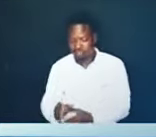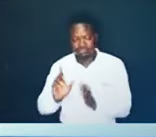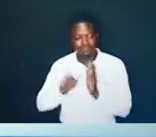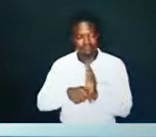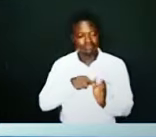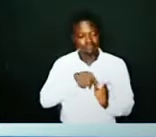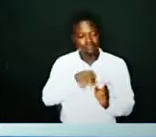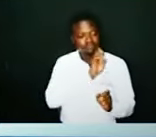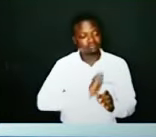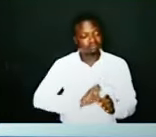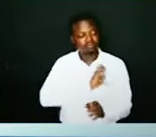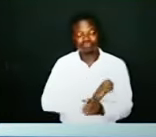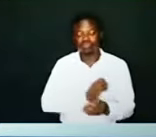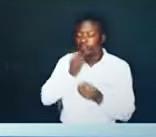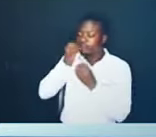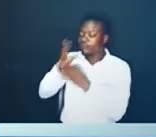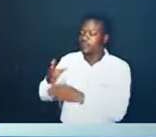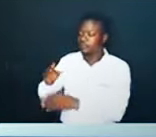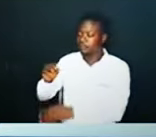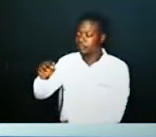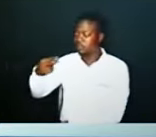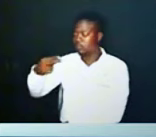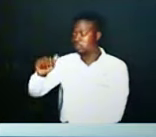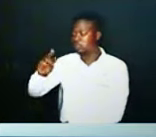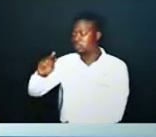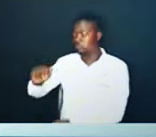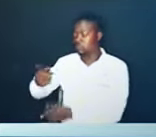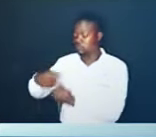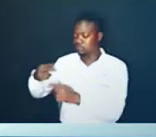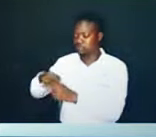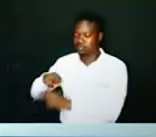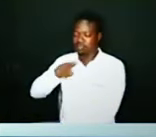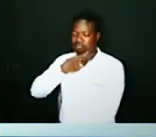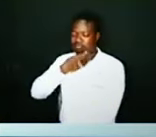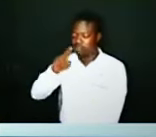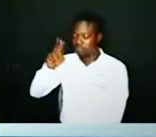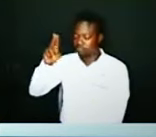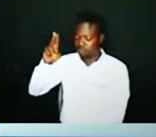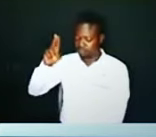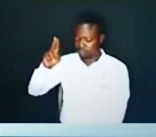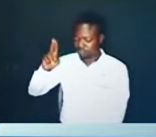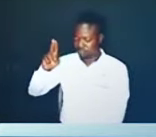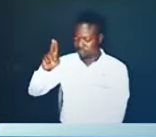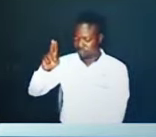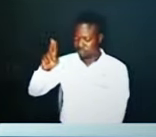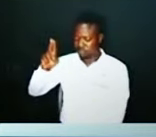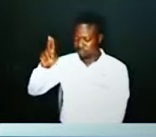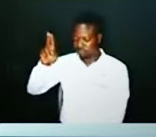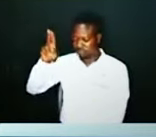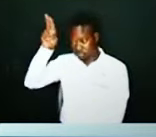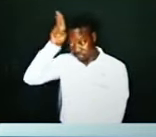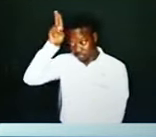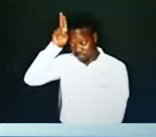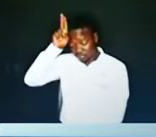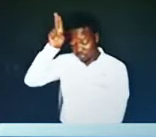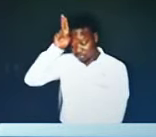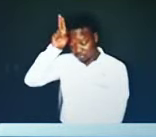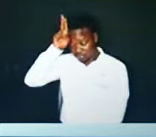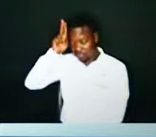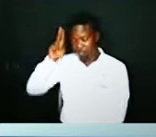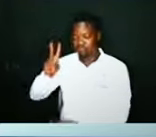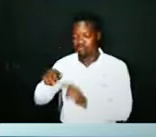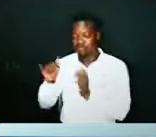told Haman about it to see whether Mordecai's behavior will be tolerated,